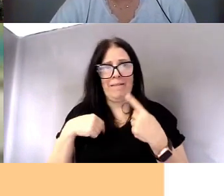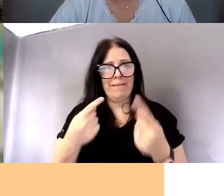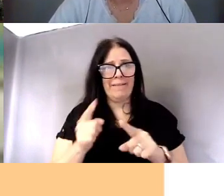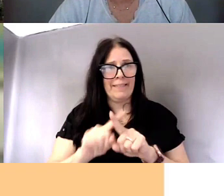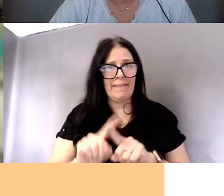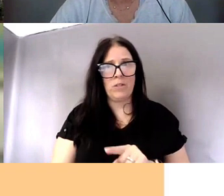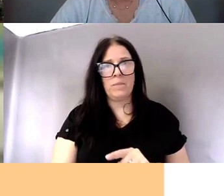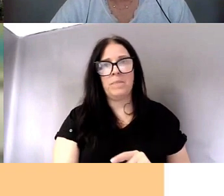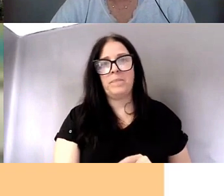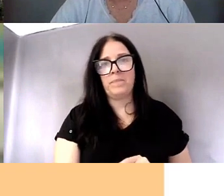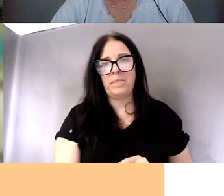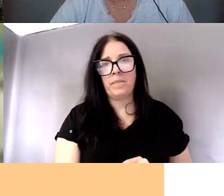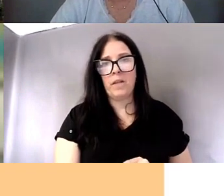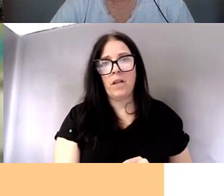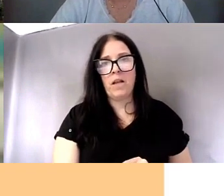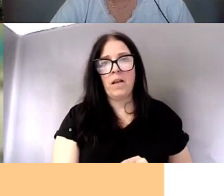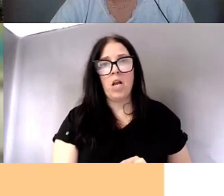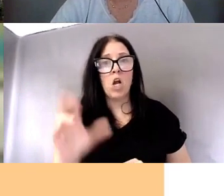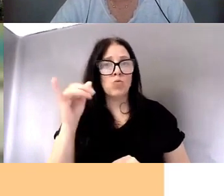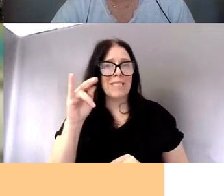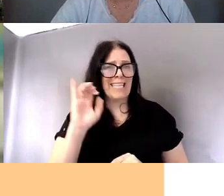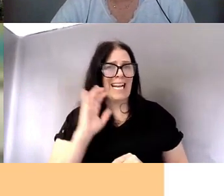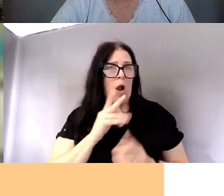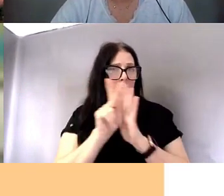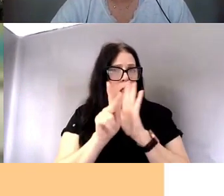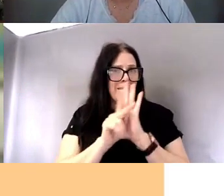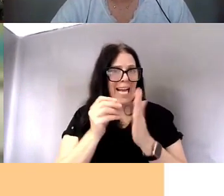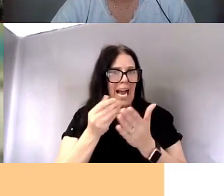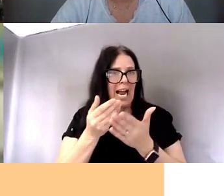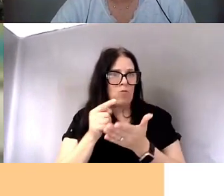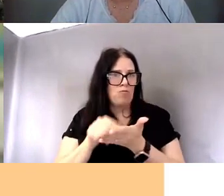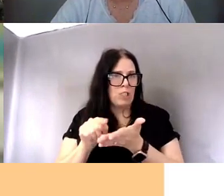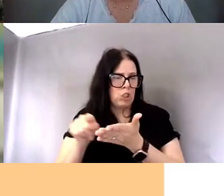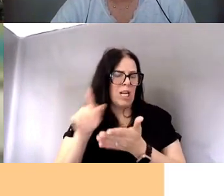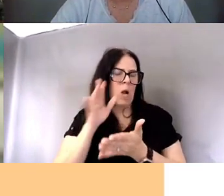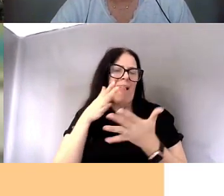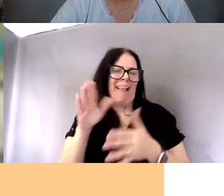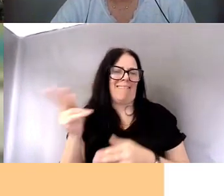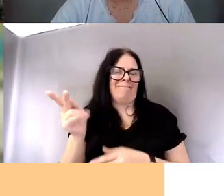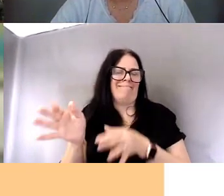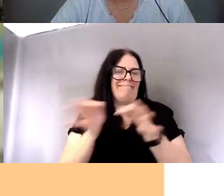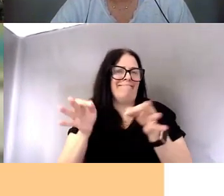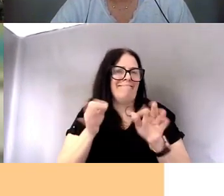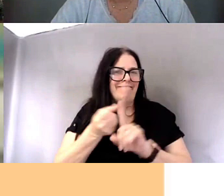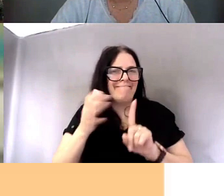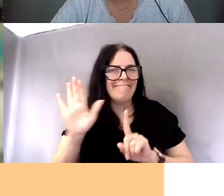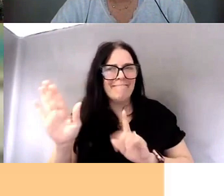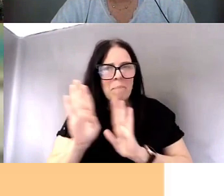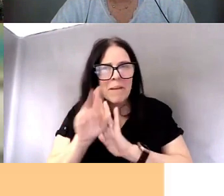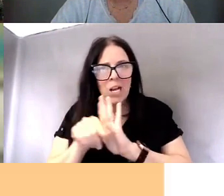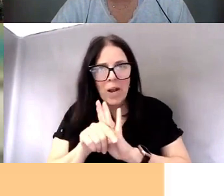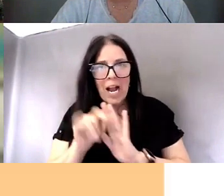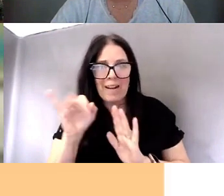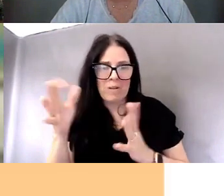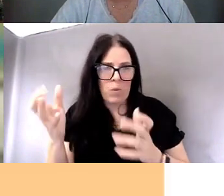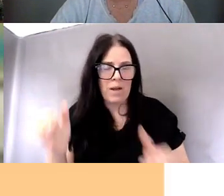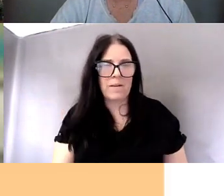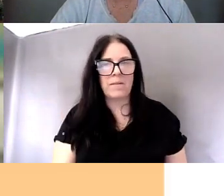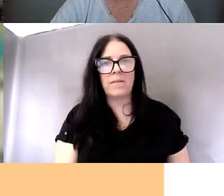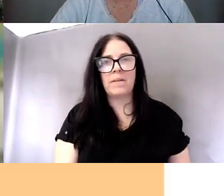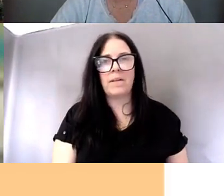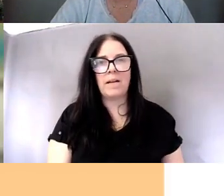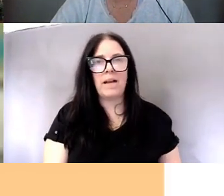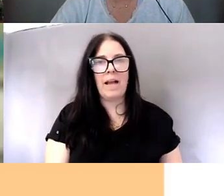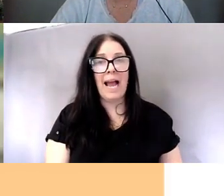our policy and research specialist, and later on, I'll let the two of them introduce themselves a bit more if they would like to. And Guylaine is